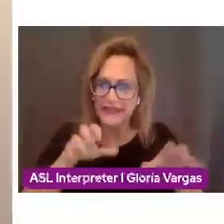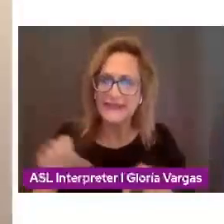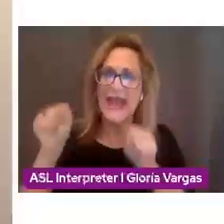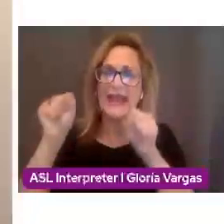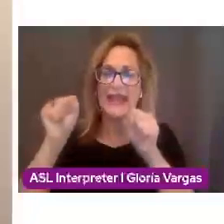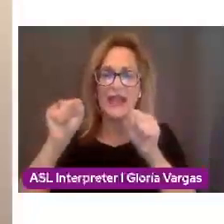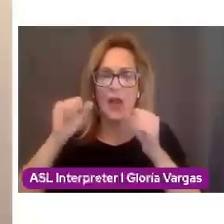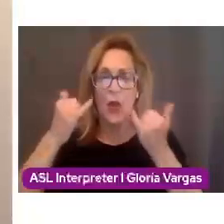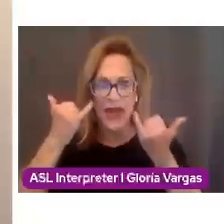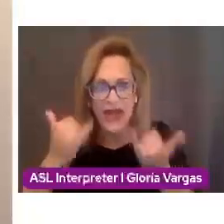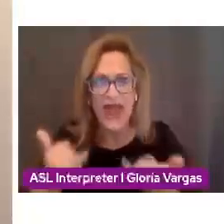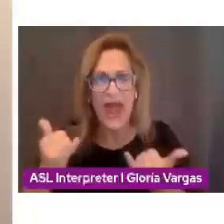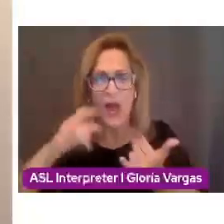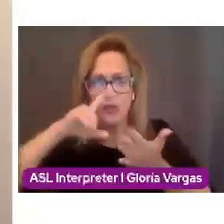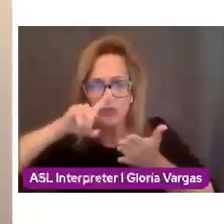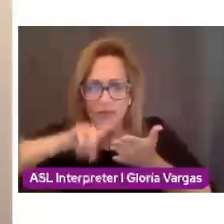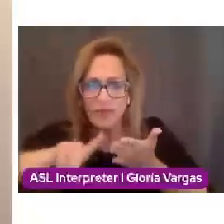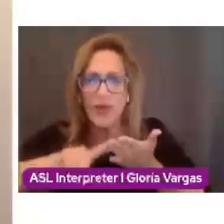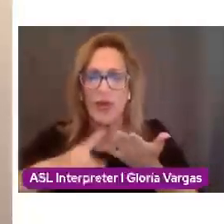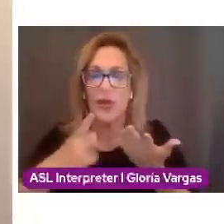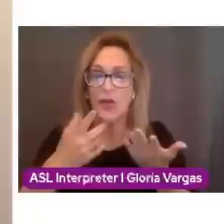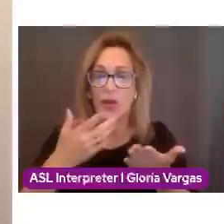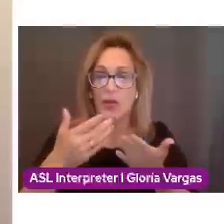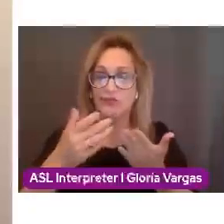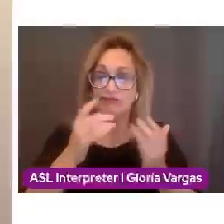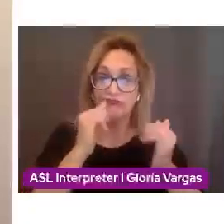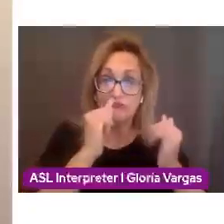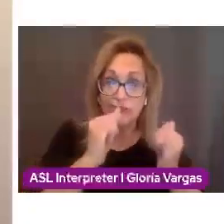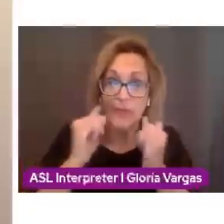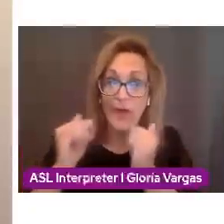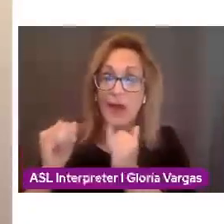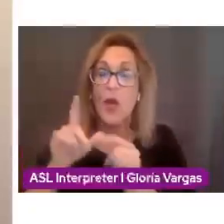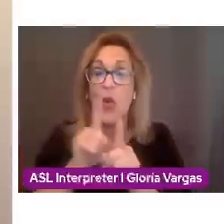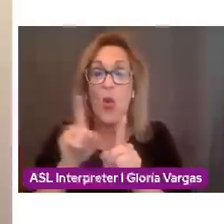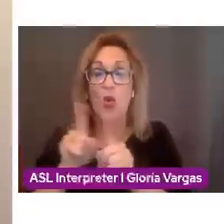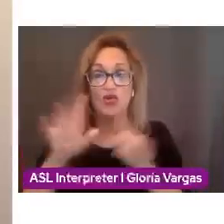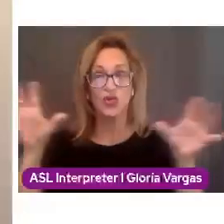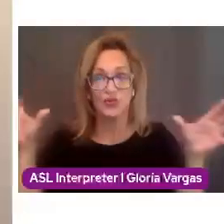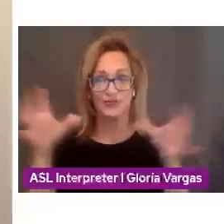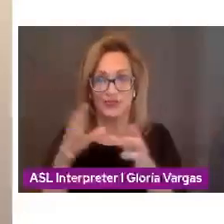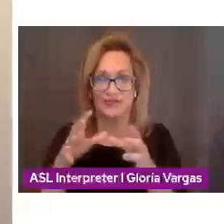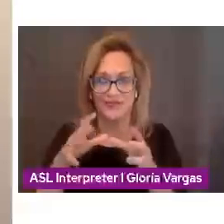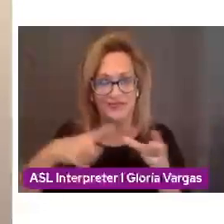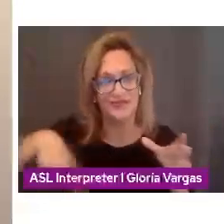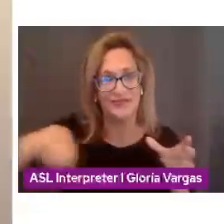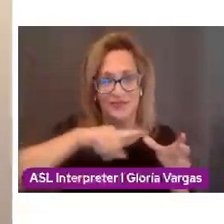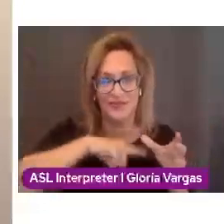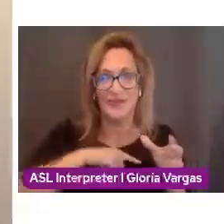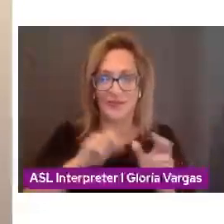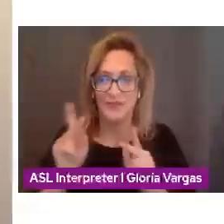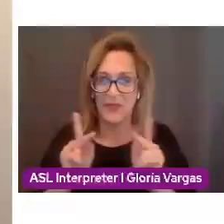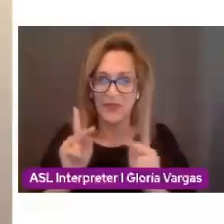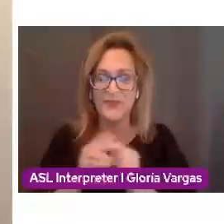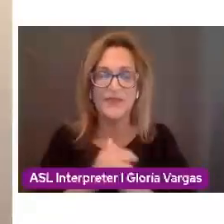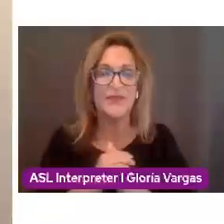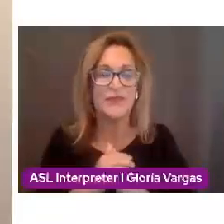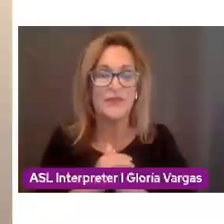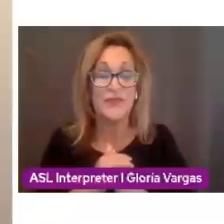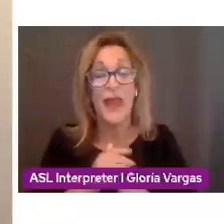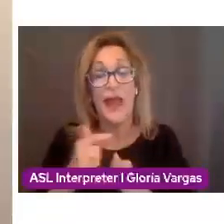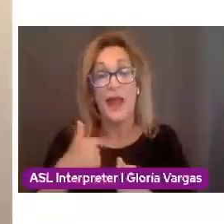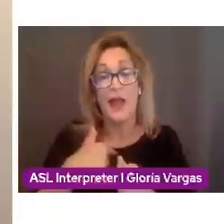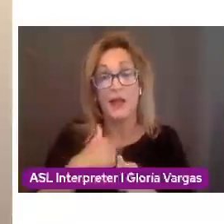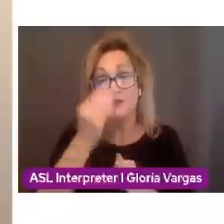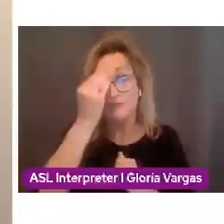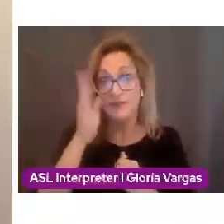right now, both individually, but also as a party. And I would like to tell you all right now